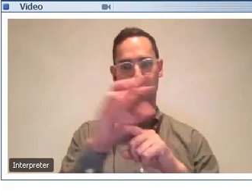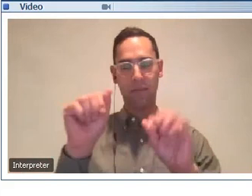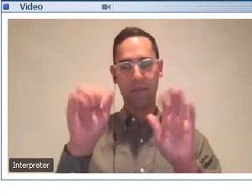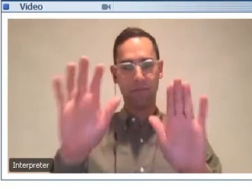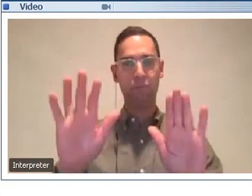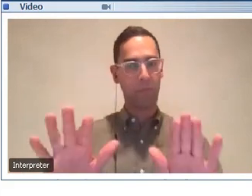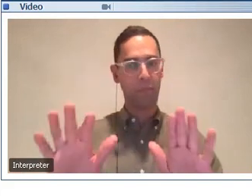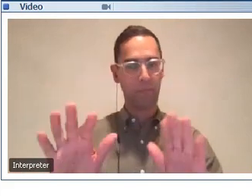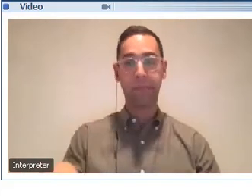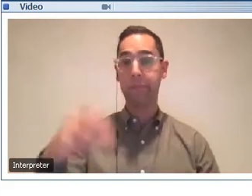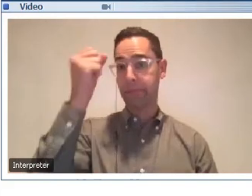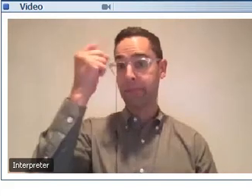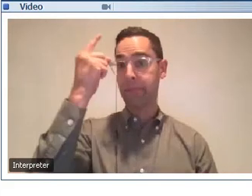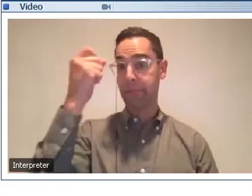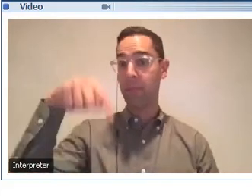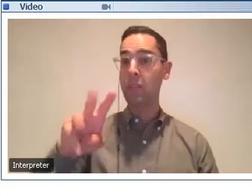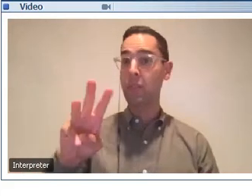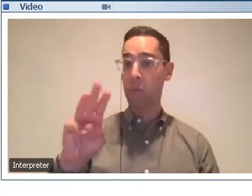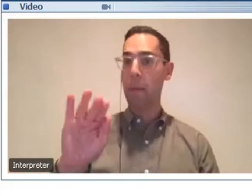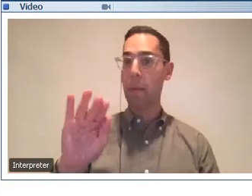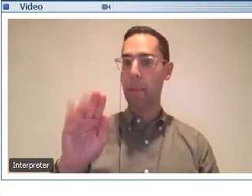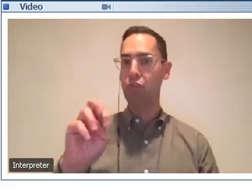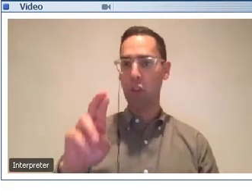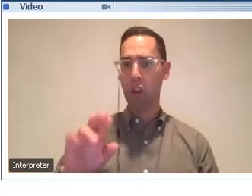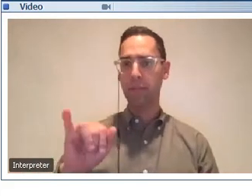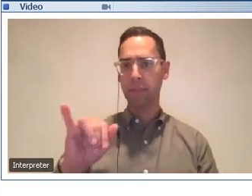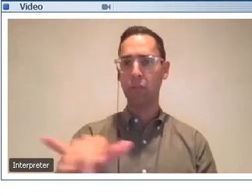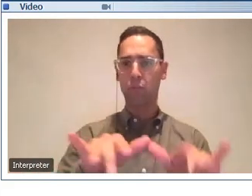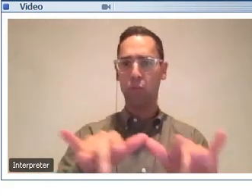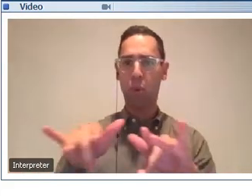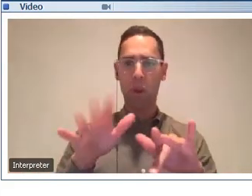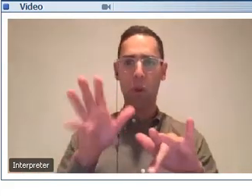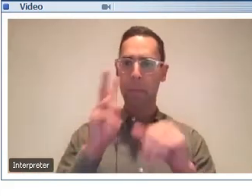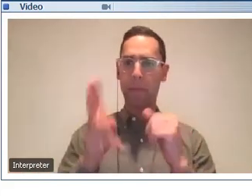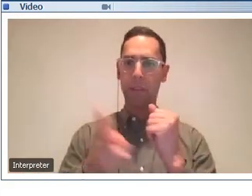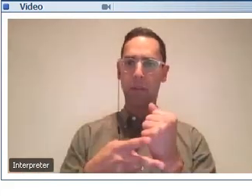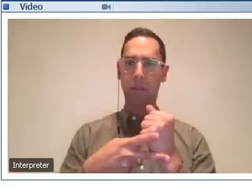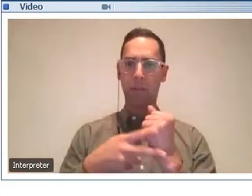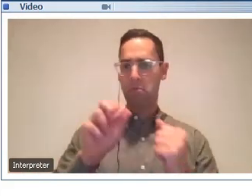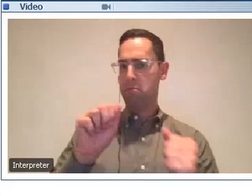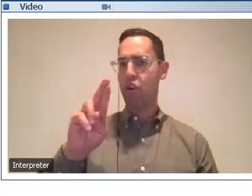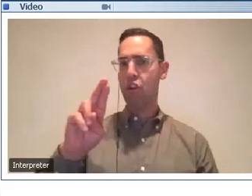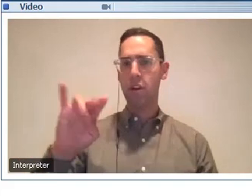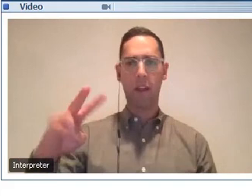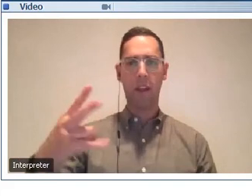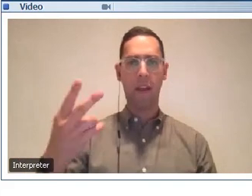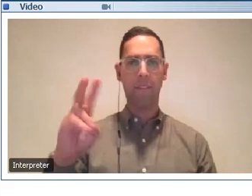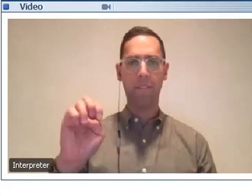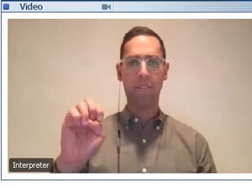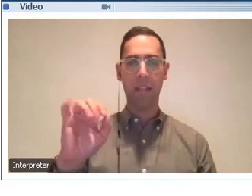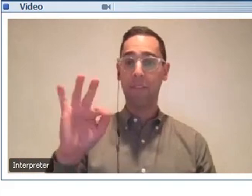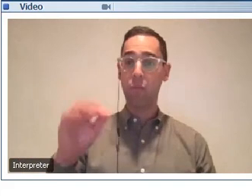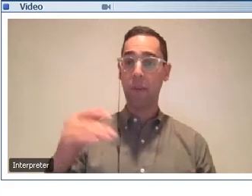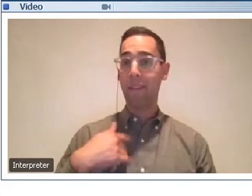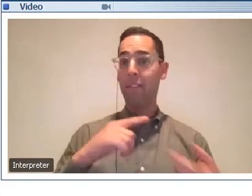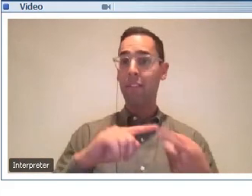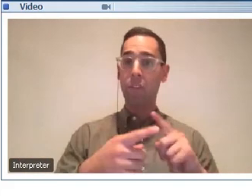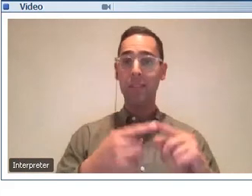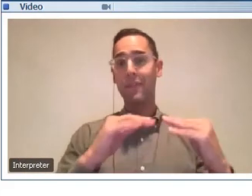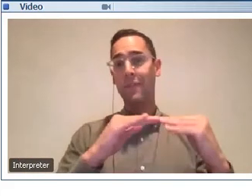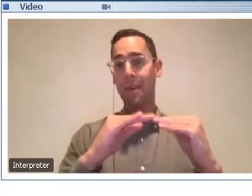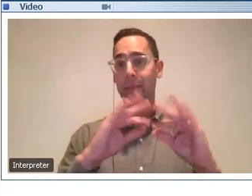be archived. So if anybody, if you want to share the archive of this webinar, or if you have colleagues or friends or family